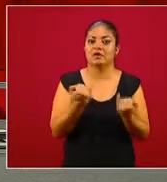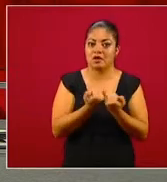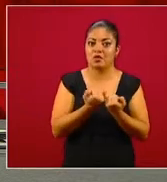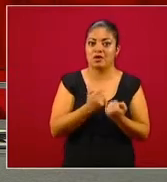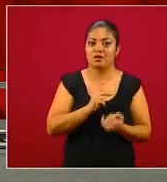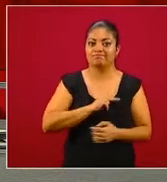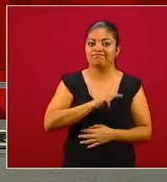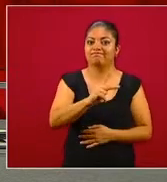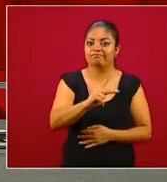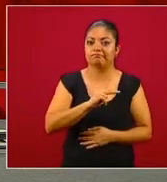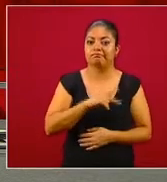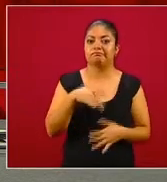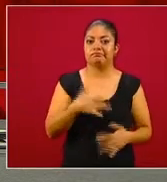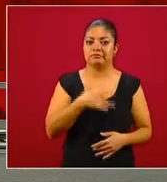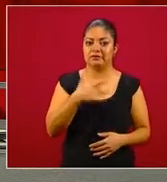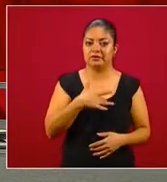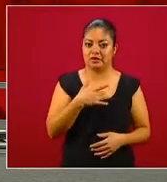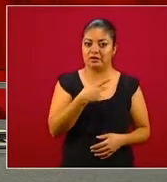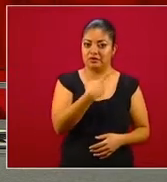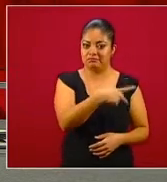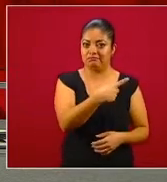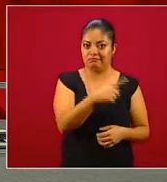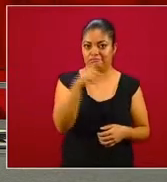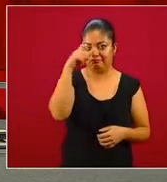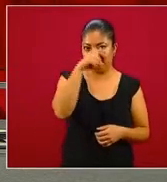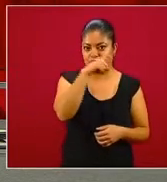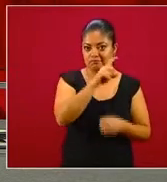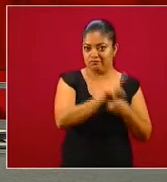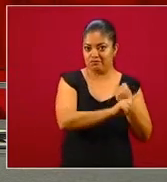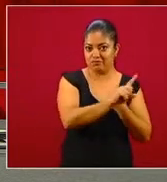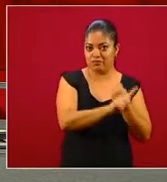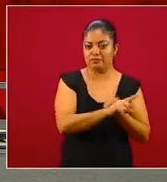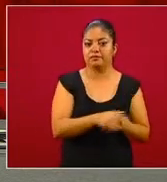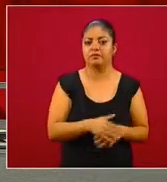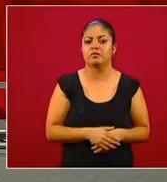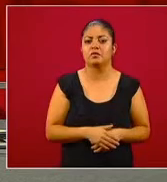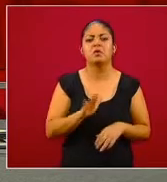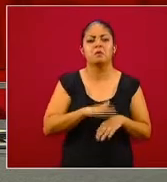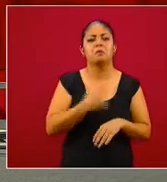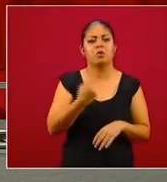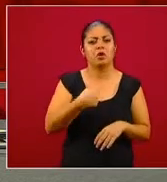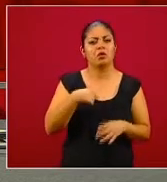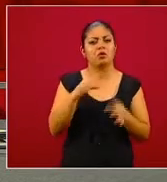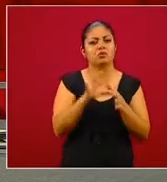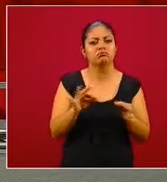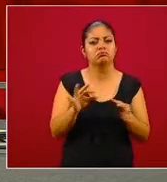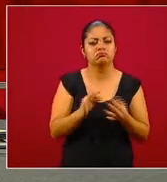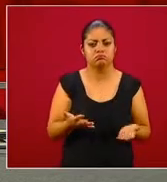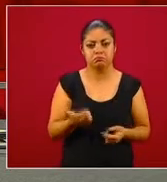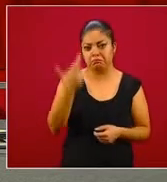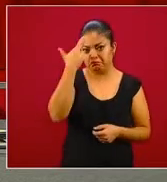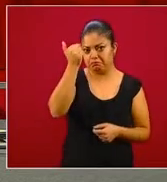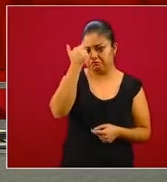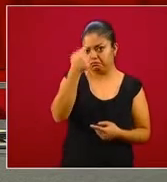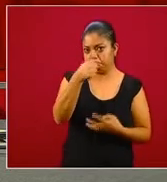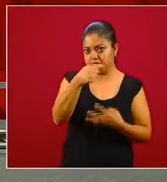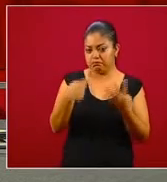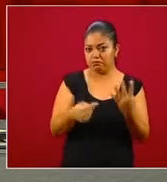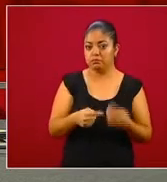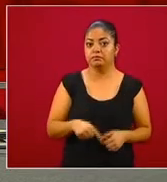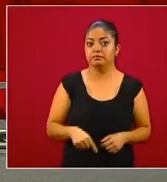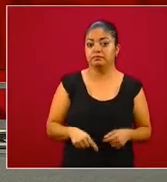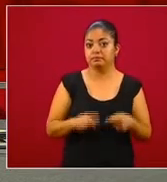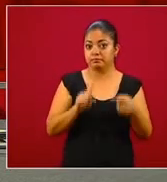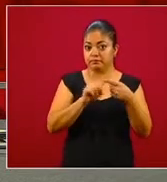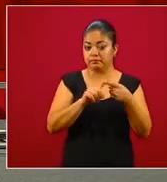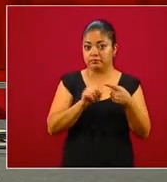hacia las familias que solidarity sufren for the esa families who situación. are going through this. ¿Por qué digo Why todo am I esto? telling you Por all varias this? There are a razones. couple La of primera es reasons. porque The cuando first uno